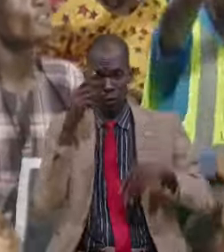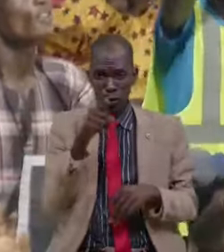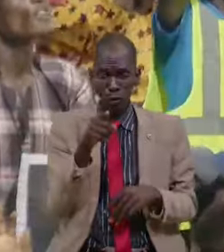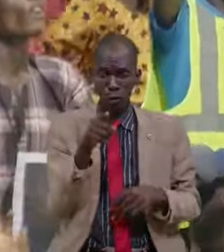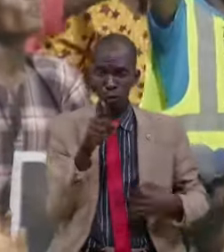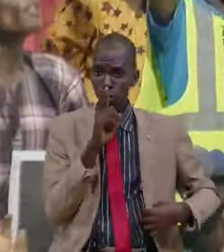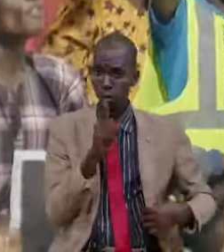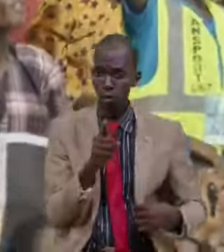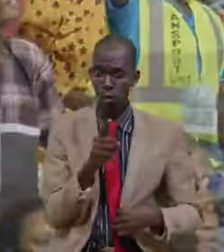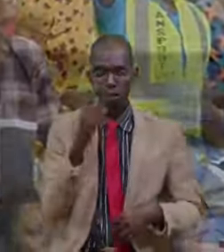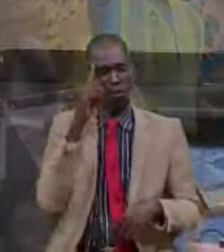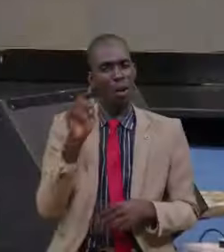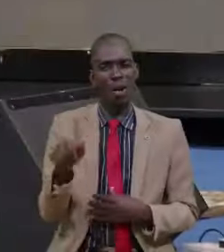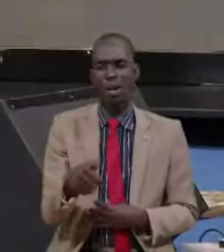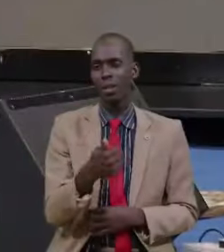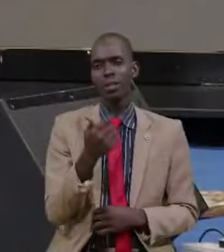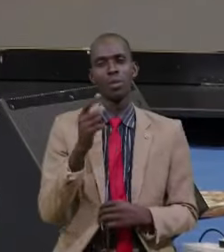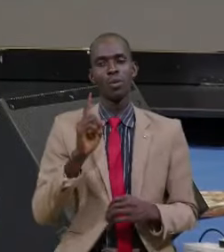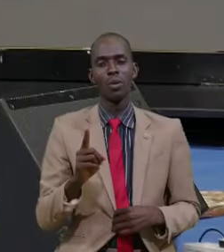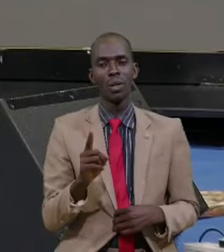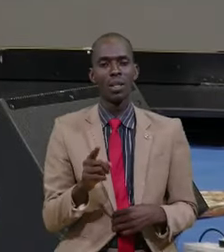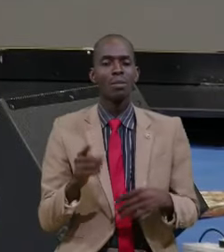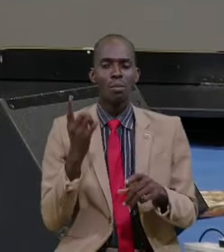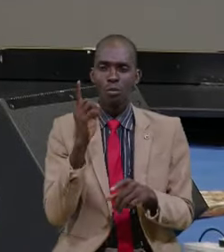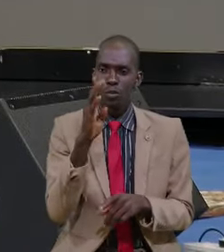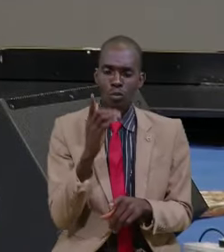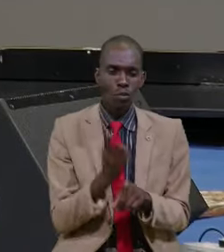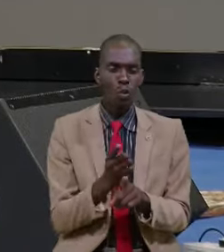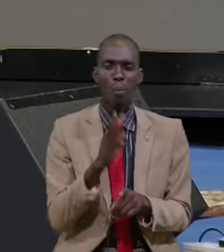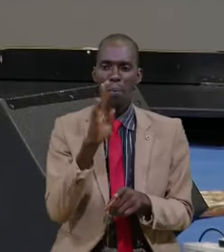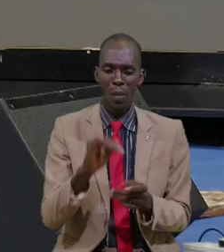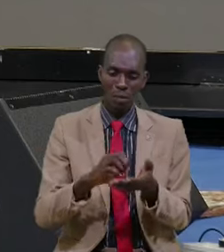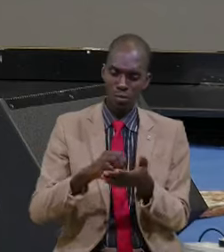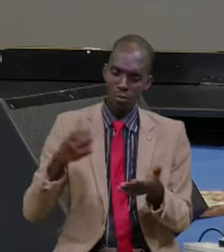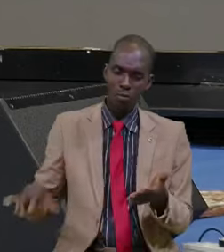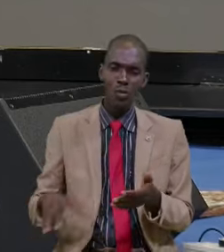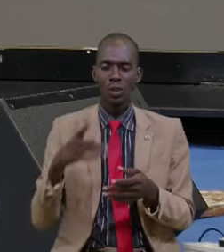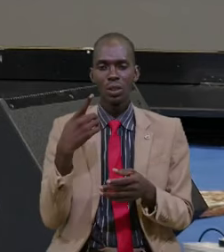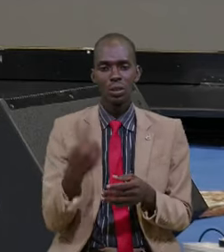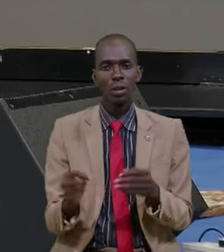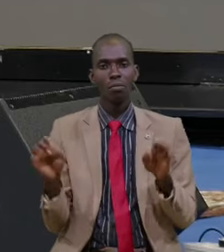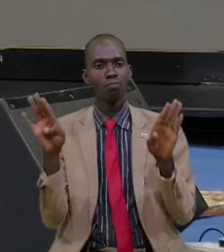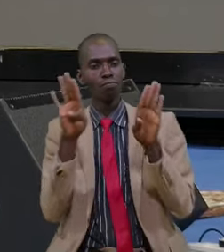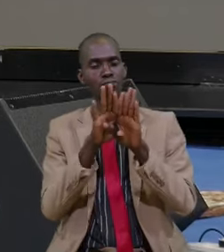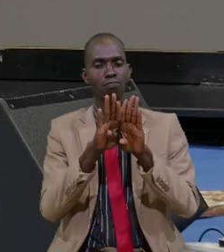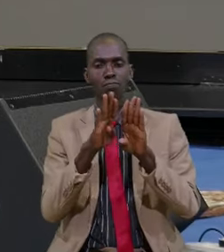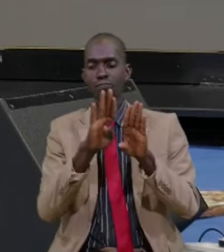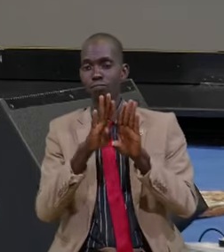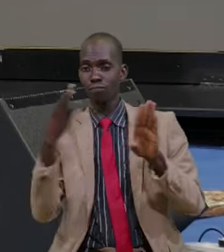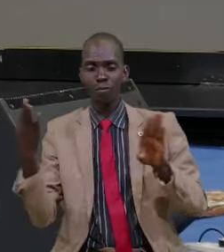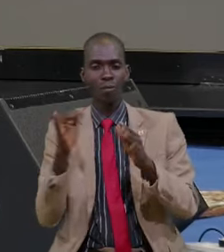For everyone. Just by taking away the stone. That's the stone of